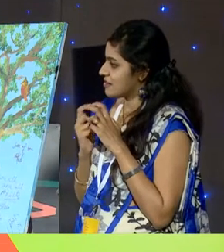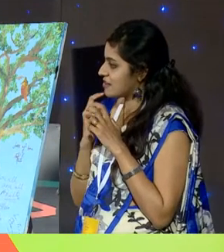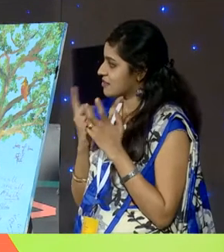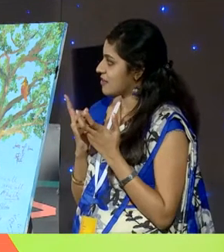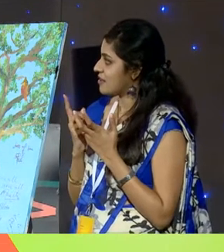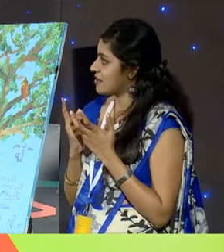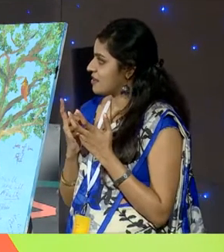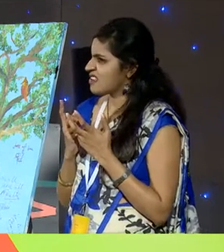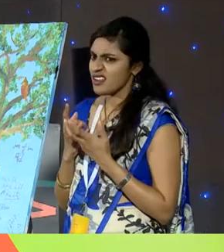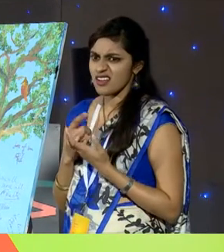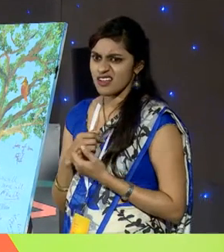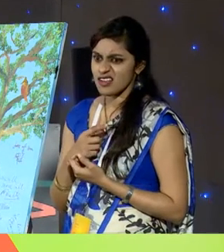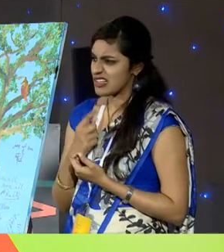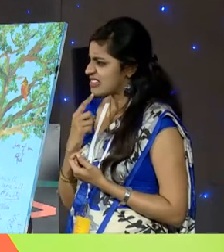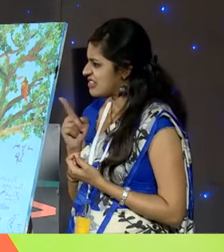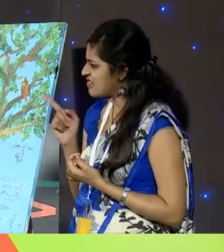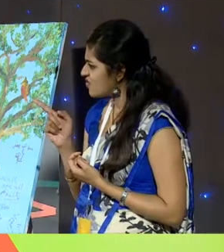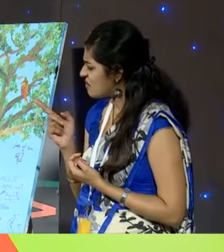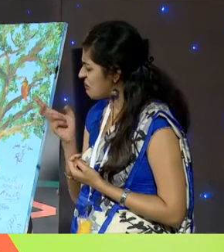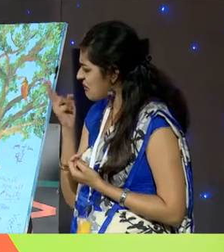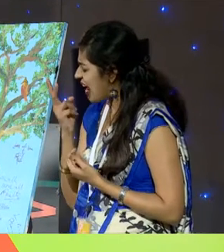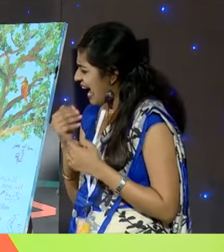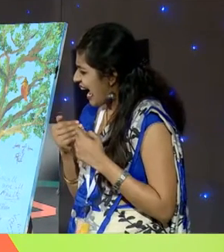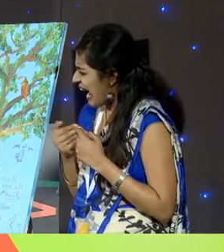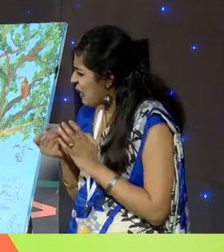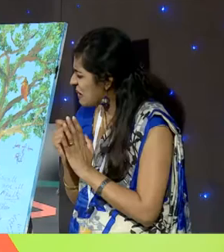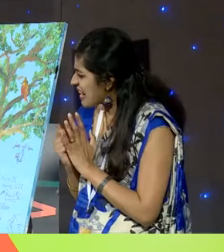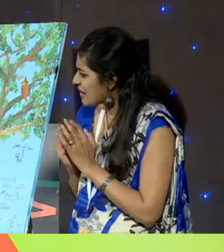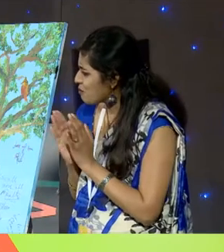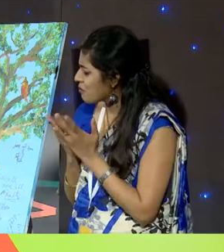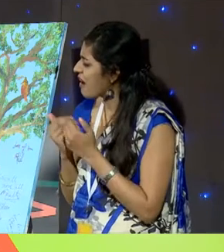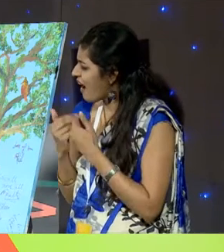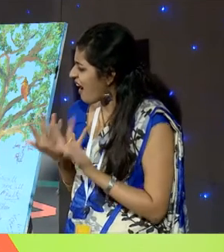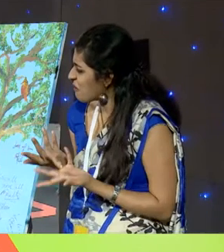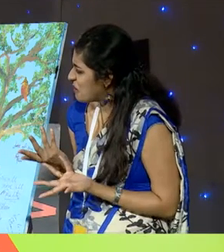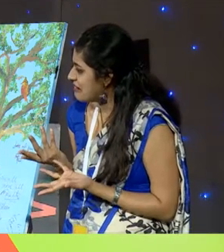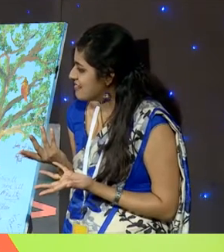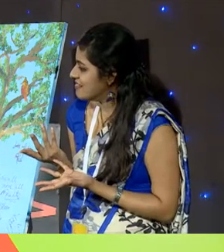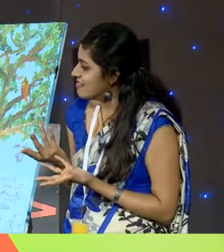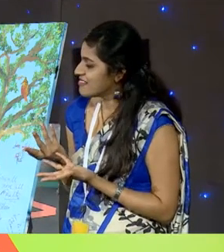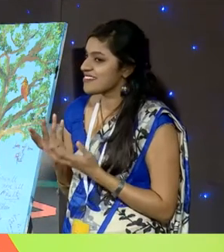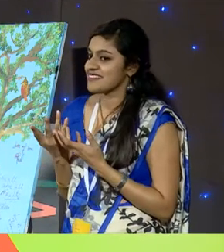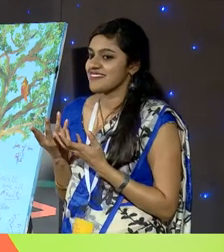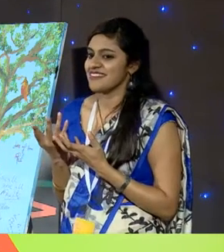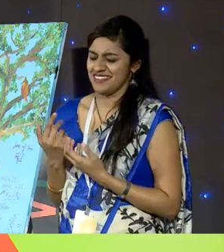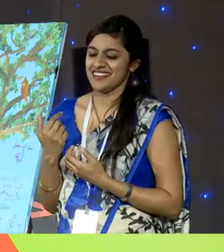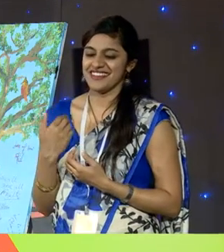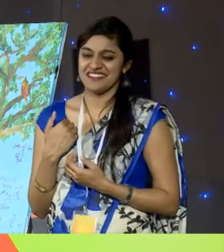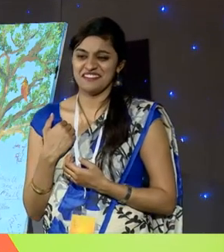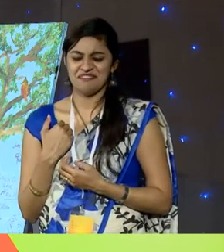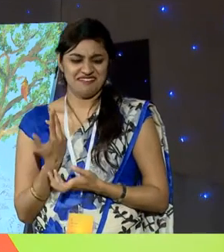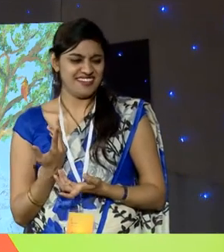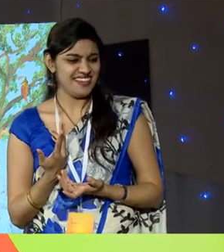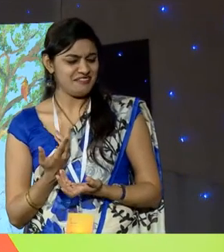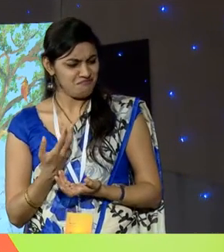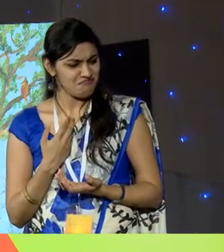some time. And then he asked me, how can you be a writer? I mean, come on. I mean, I was like, what do you mean?